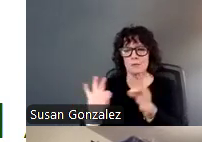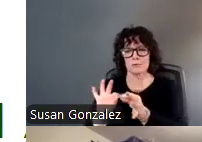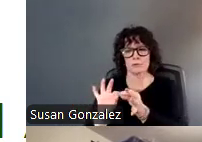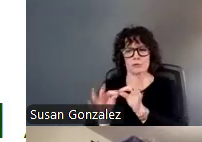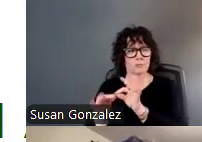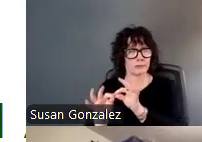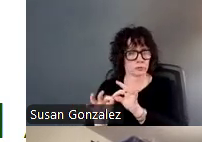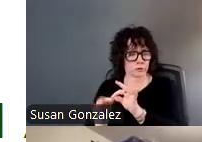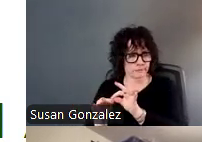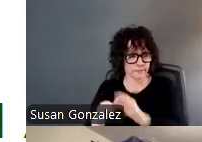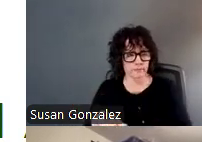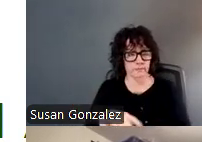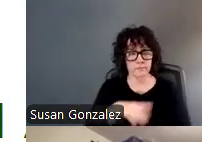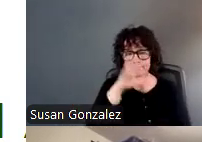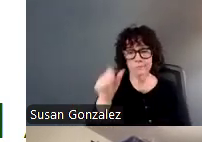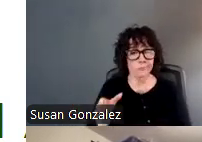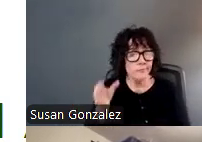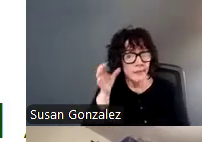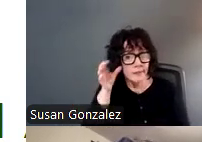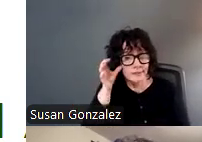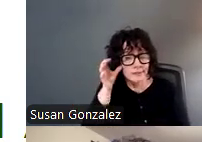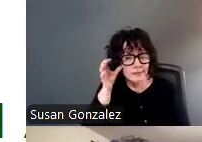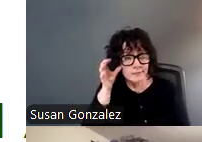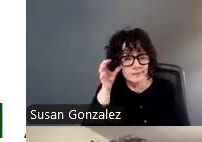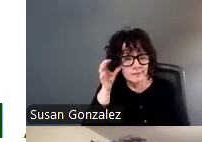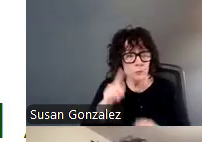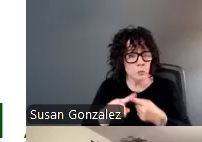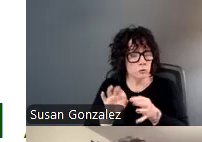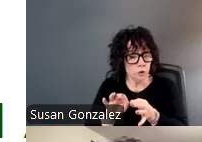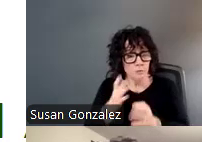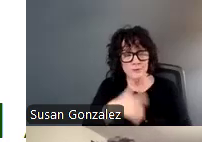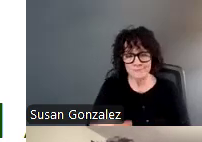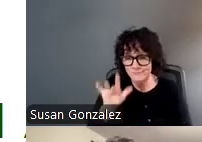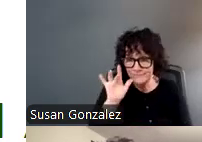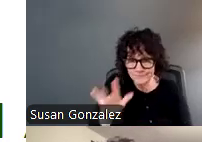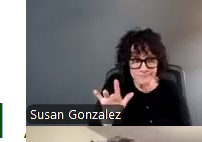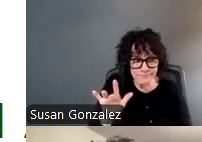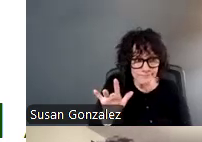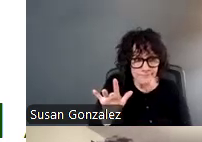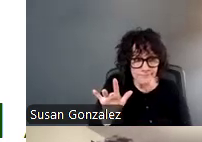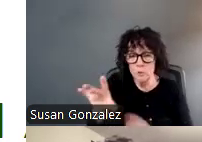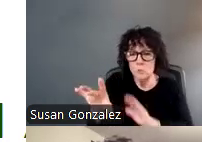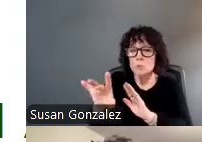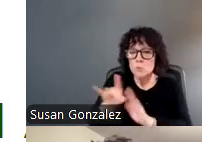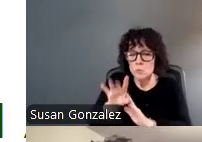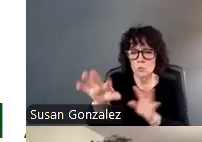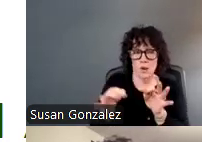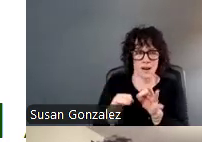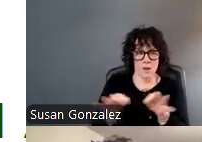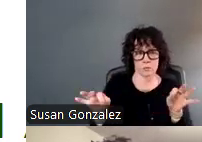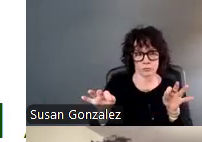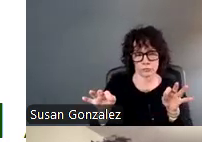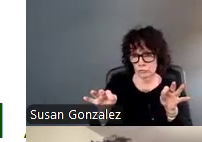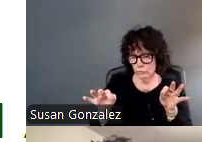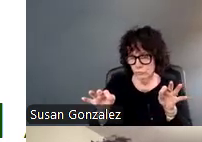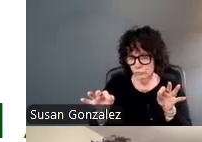To listen to the interpreting, click the globe icon or Language Interpretation.